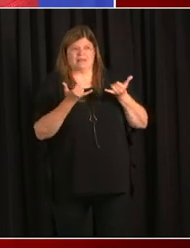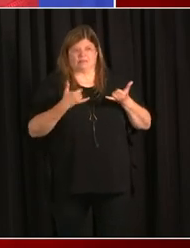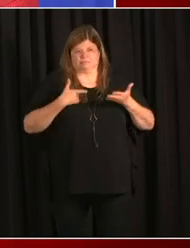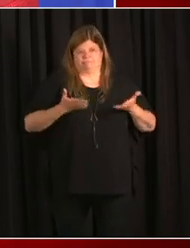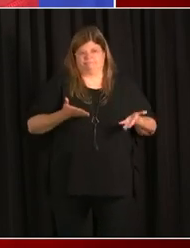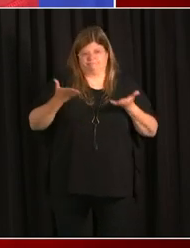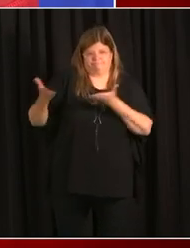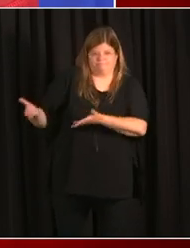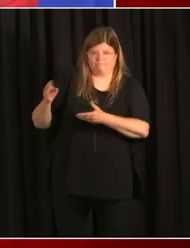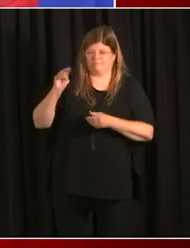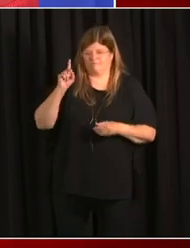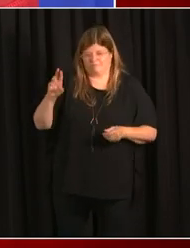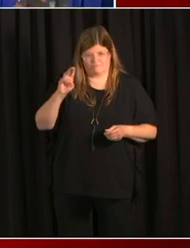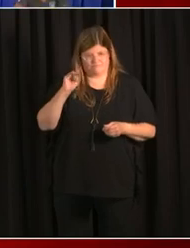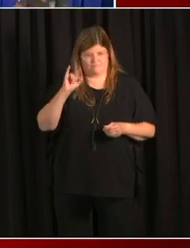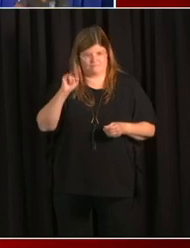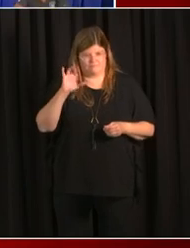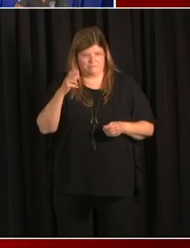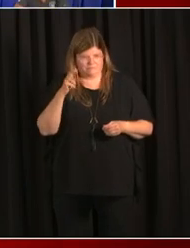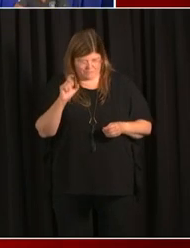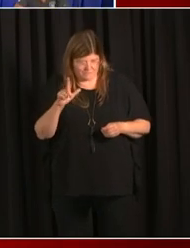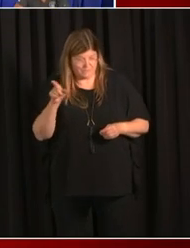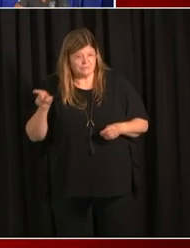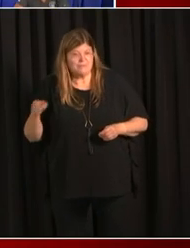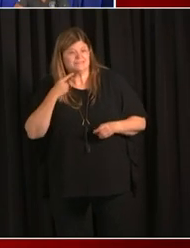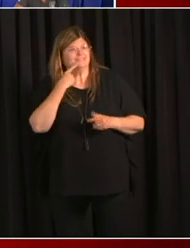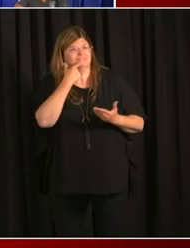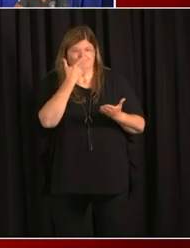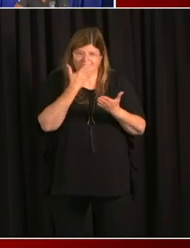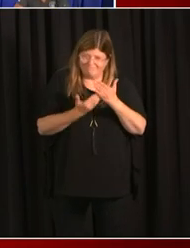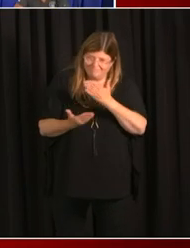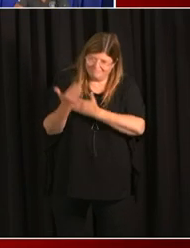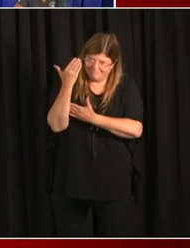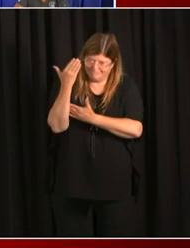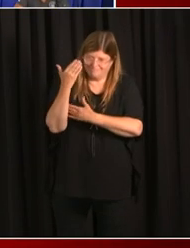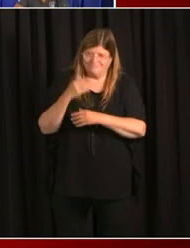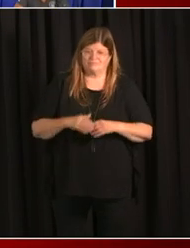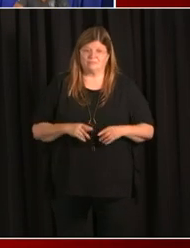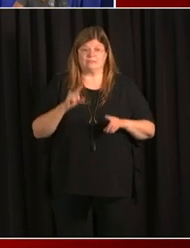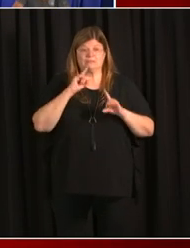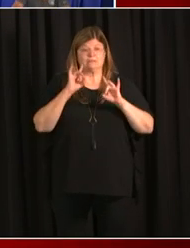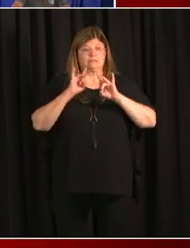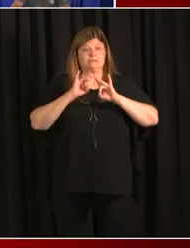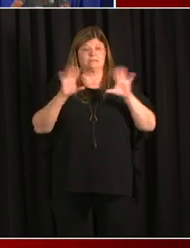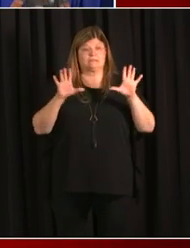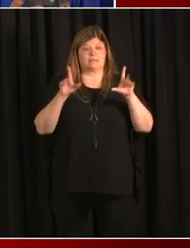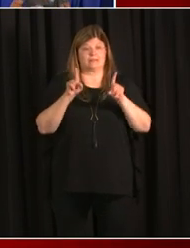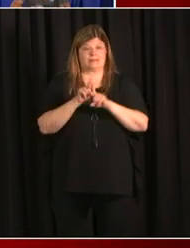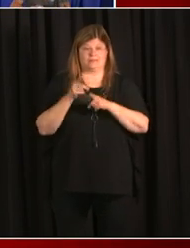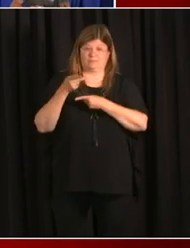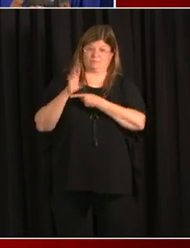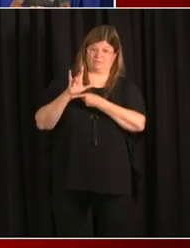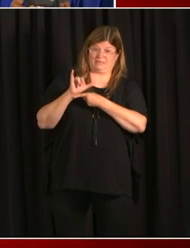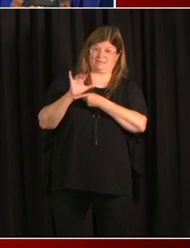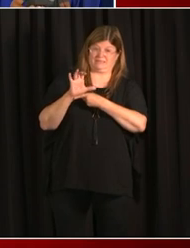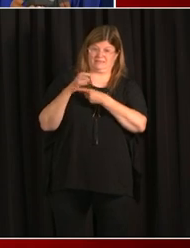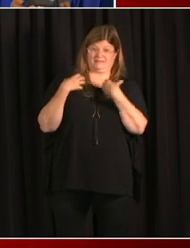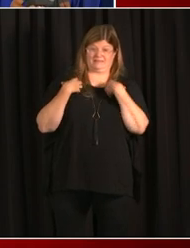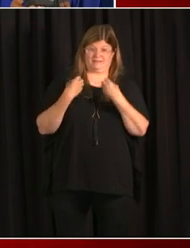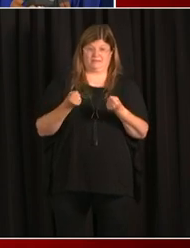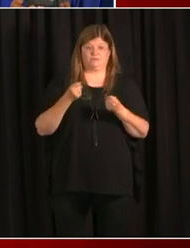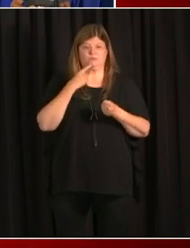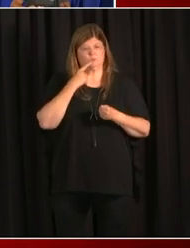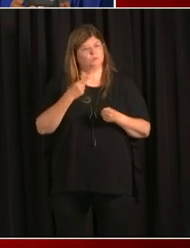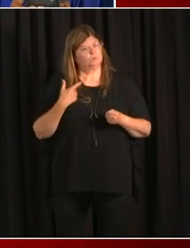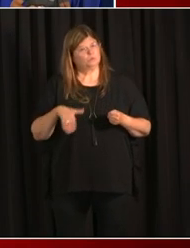Mitchell. Good morning. Thank you, Mayor. Yeah, so violence as a public health issue, I think that just